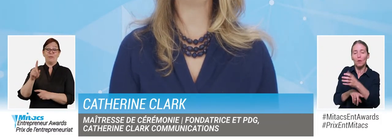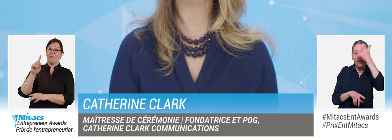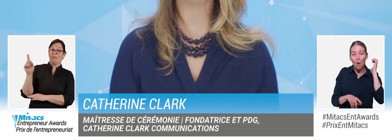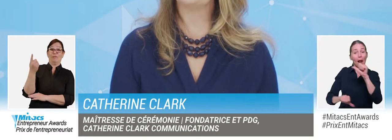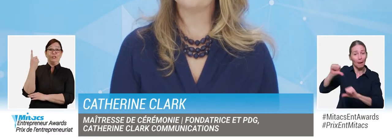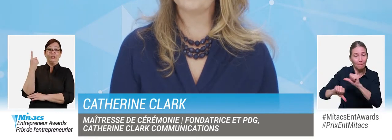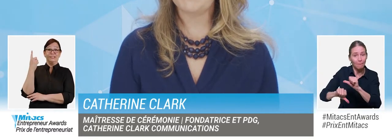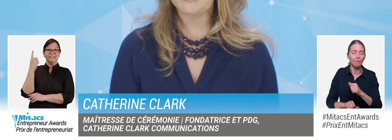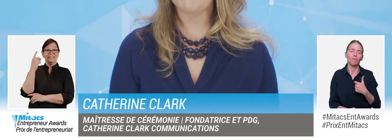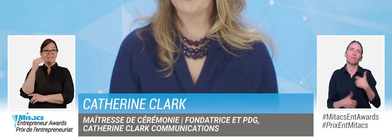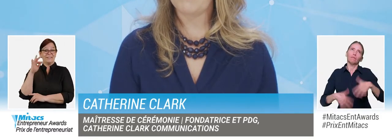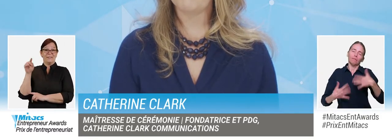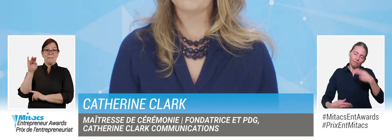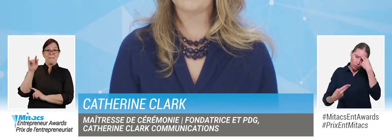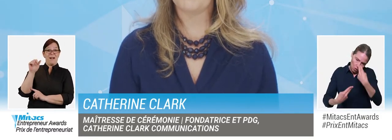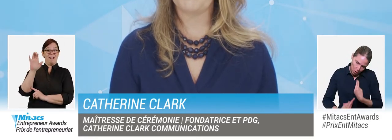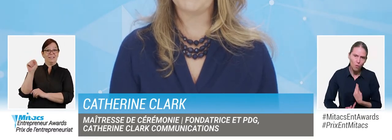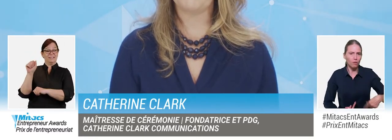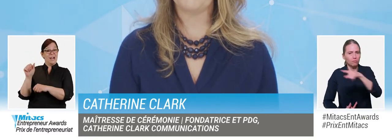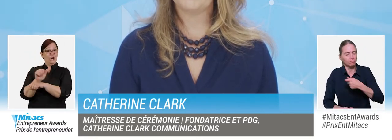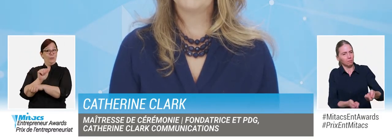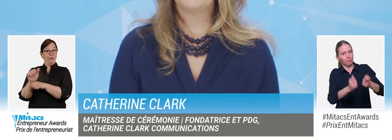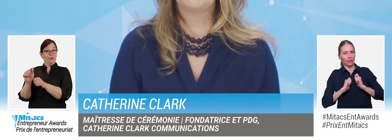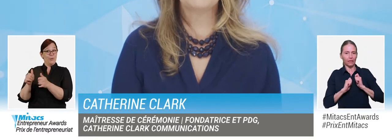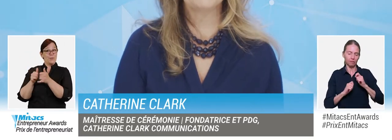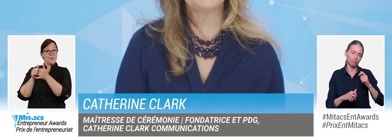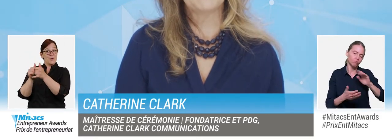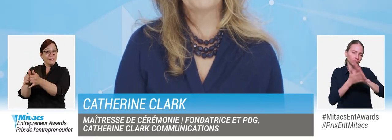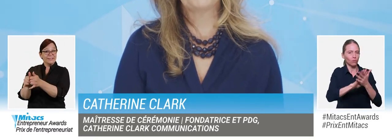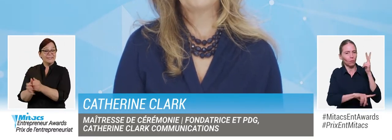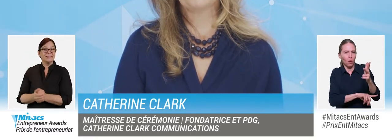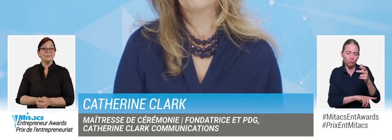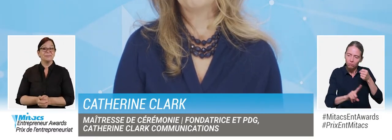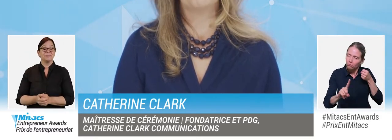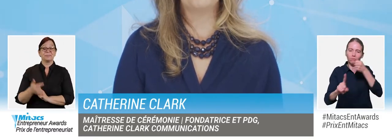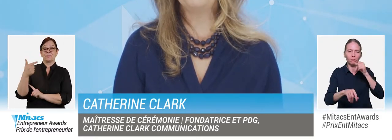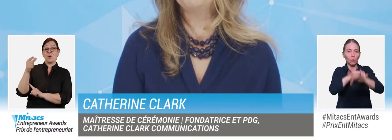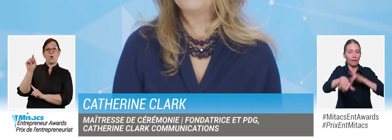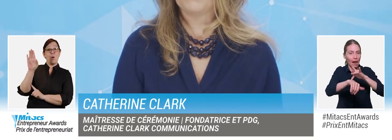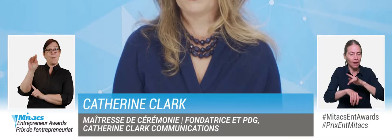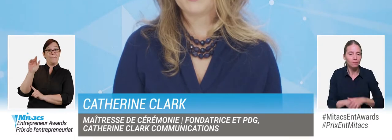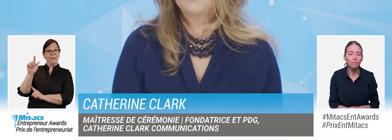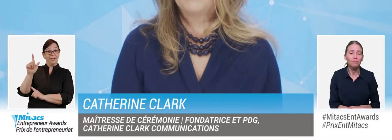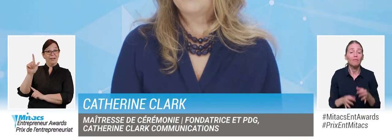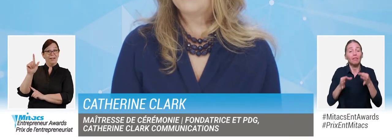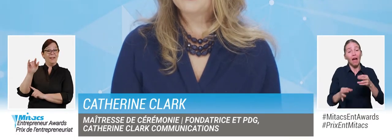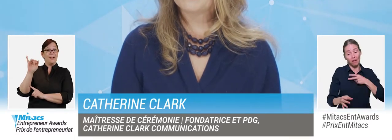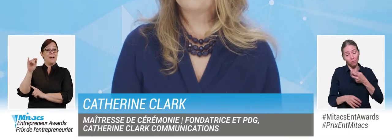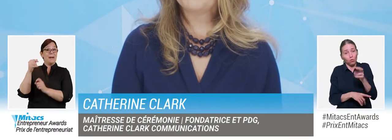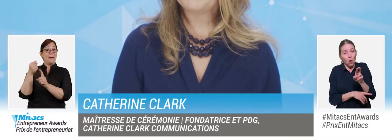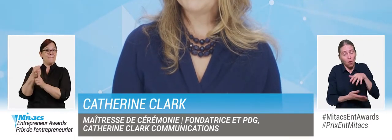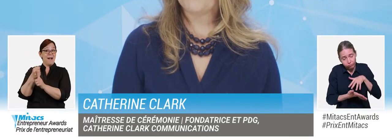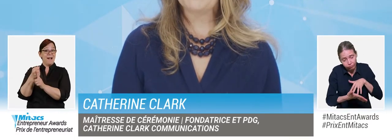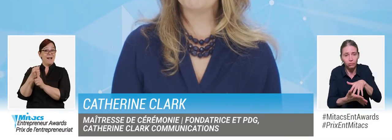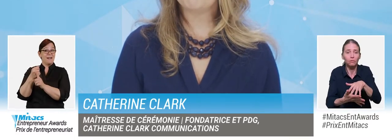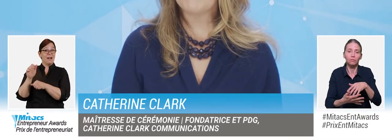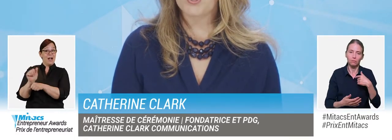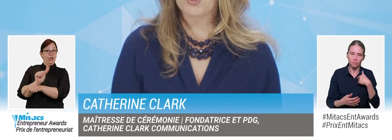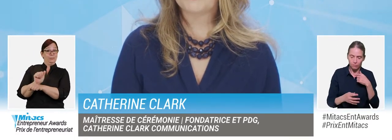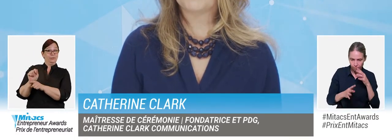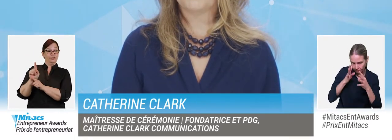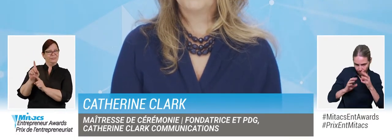of the senior leadership team of their company. Les candidatures sont volumineuses et la compétition